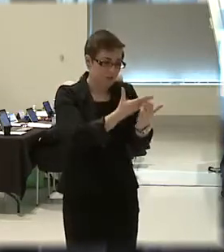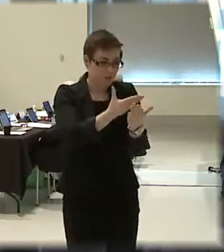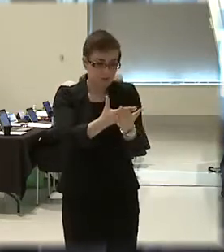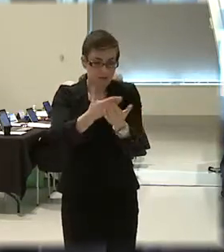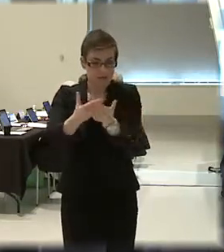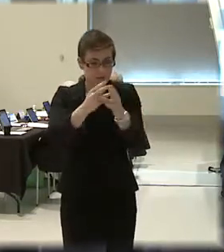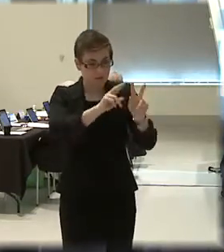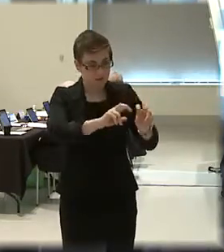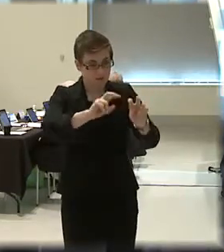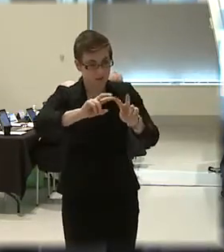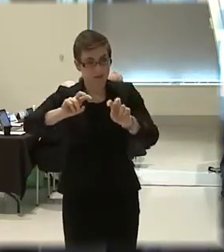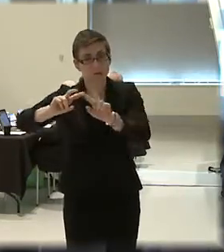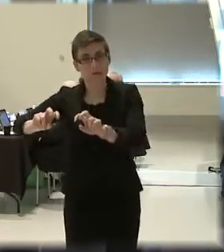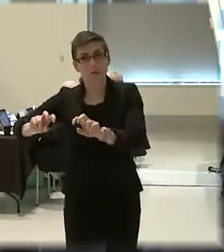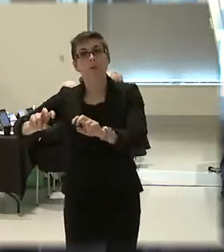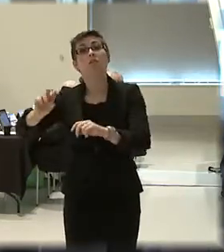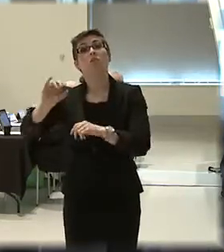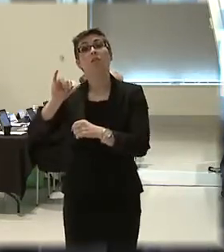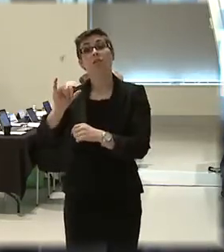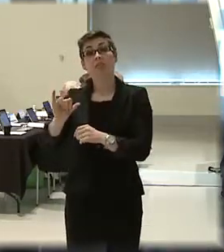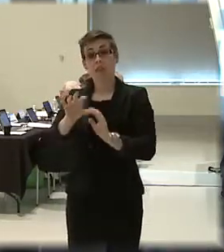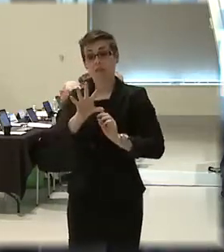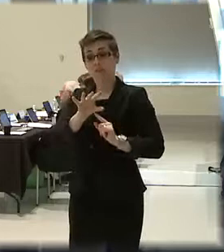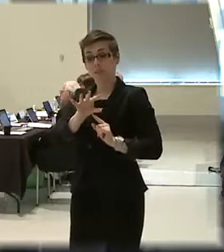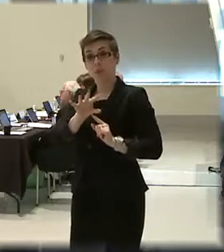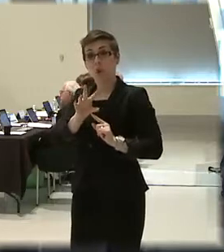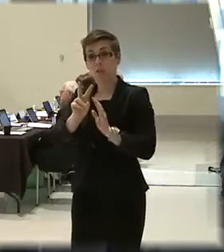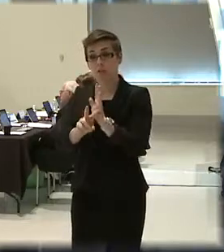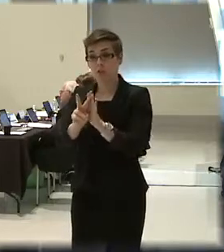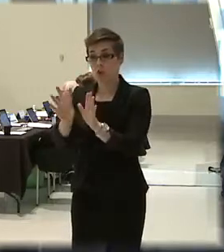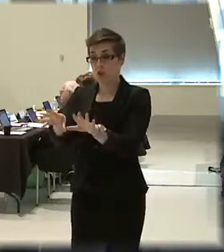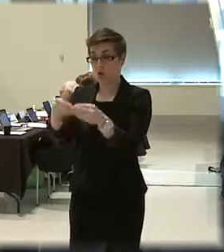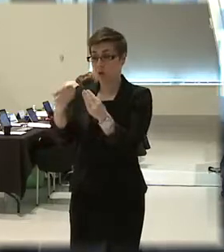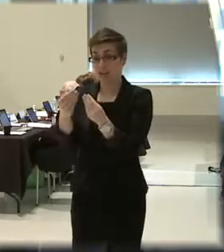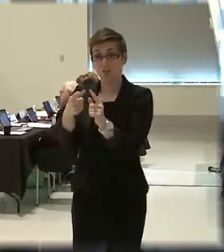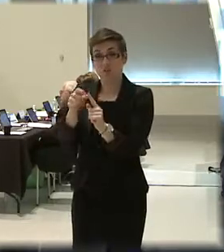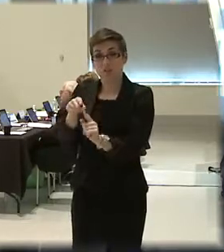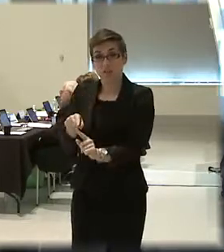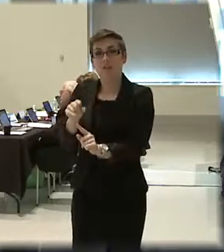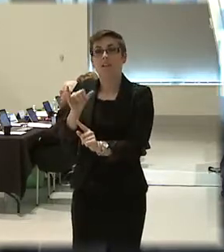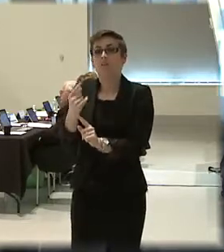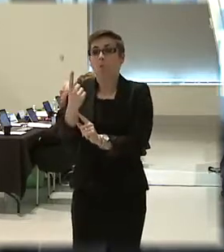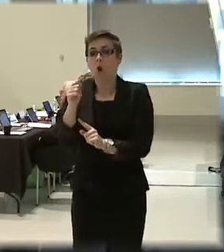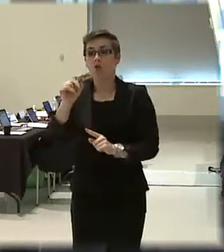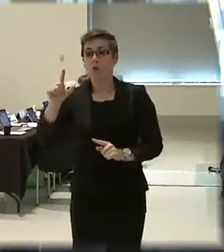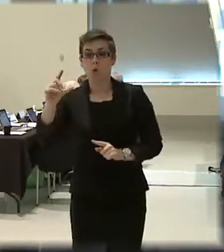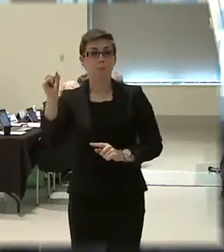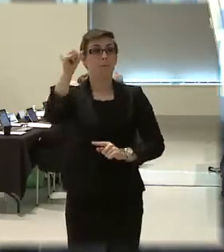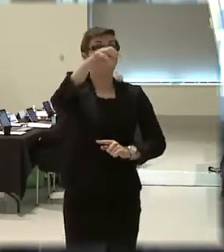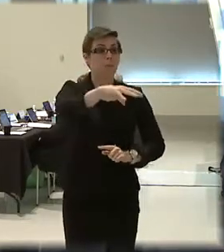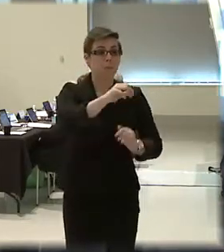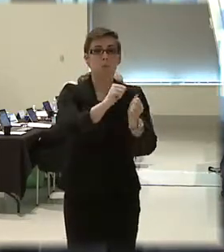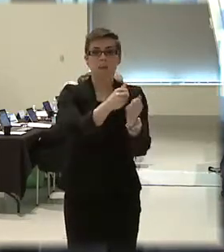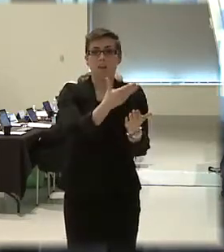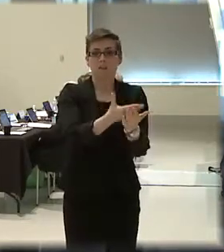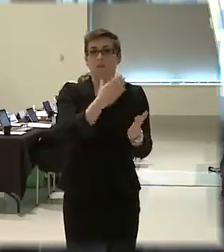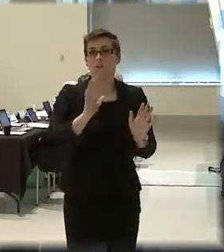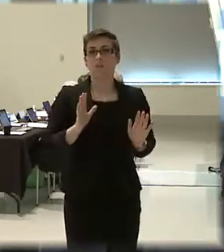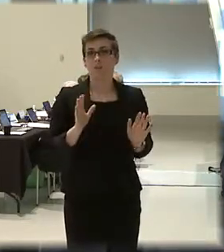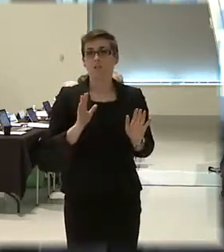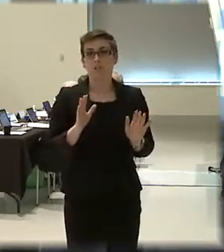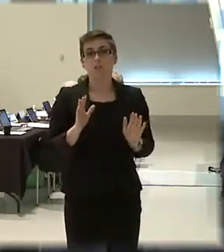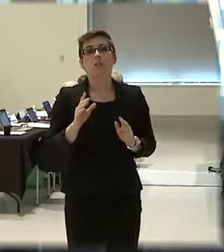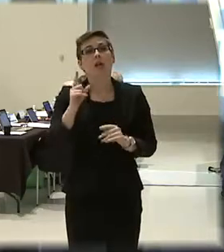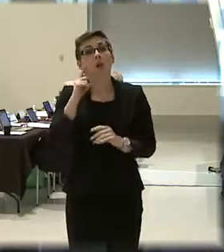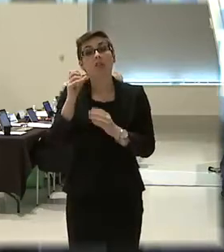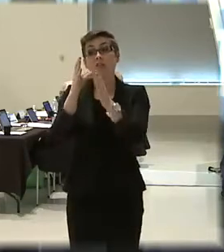audio produced from these is a tool that goes into that cog of that system. Just because the general